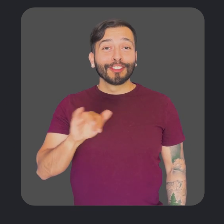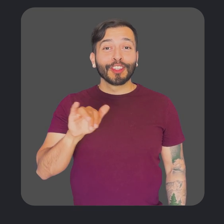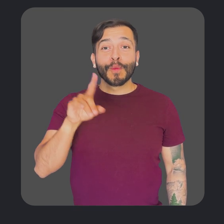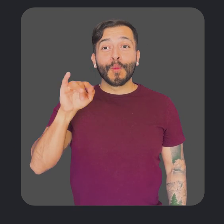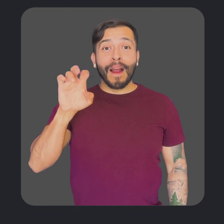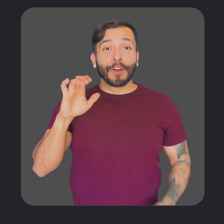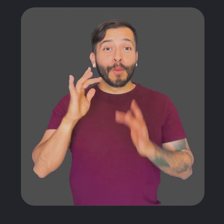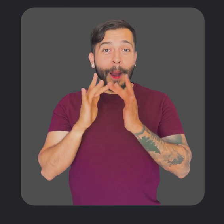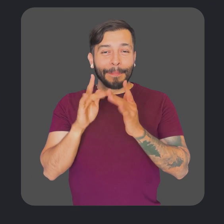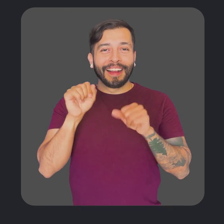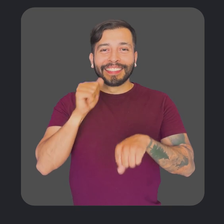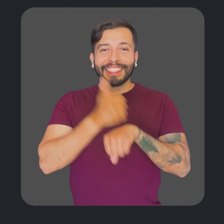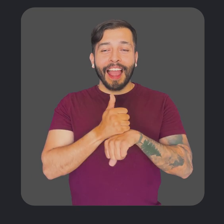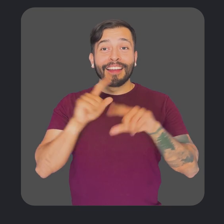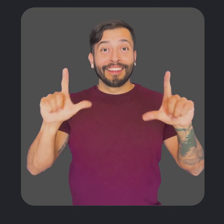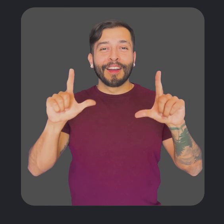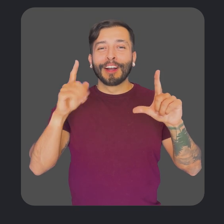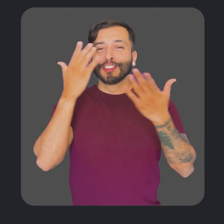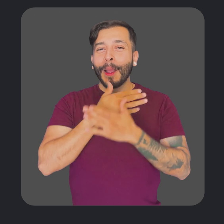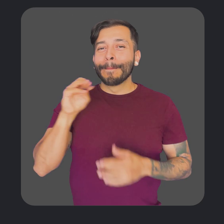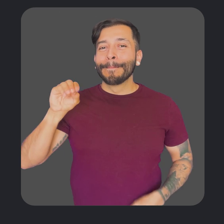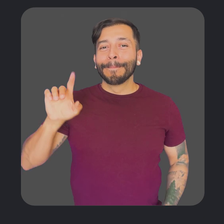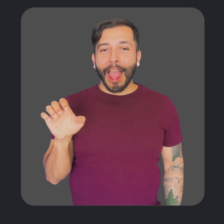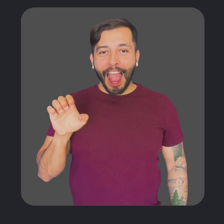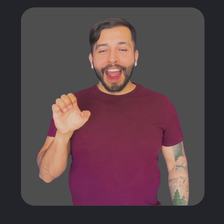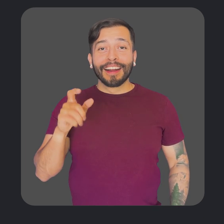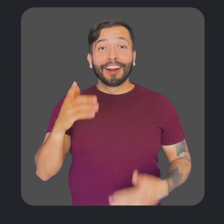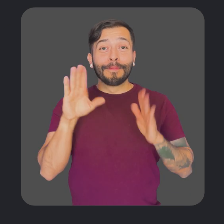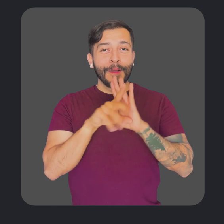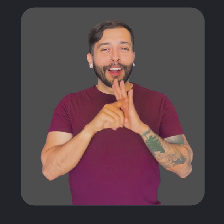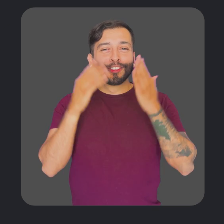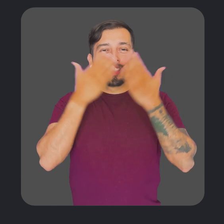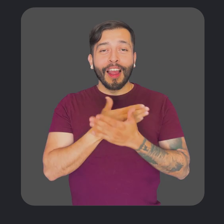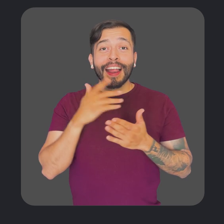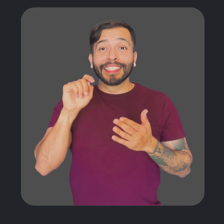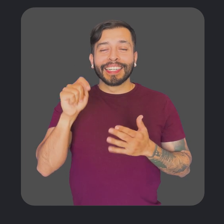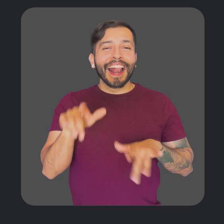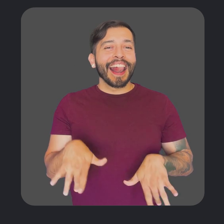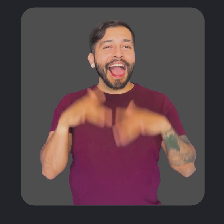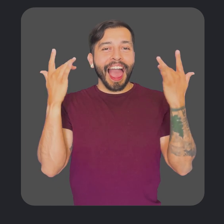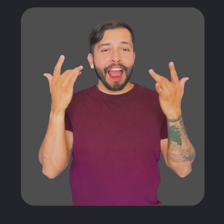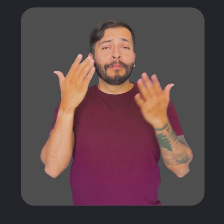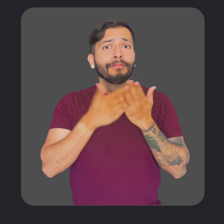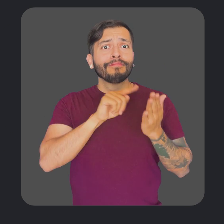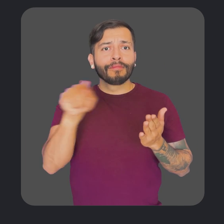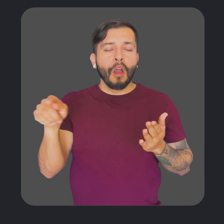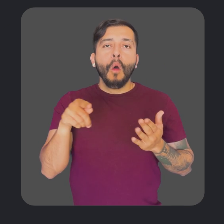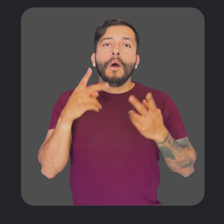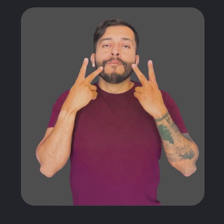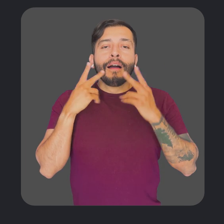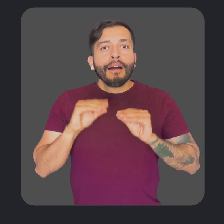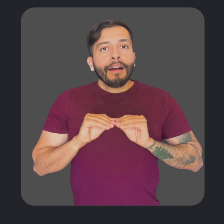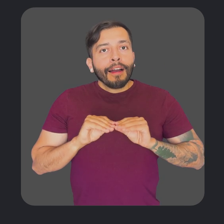Also, in Drive on Web, users can now update their setting to Dark Mode, which creates a darker background with light text. For some